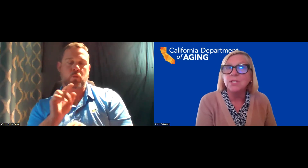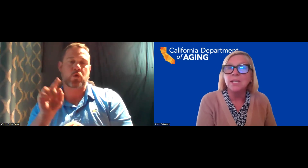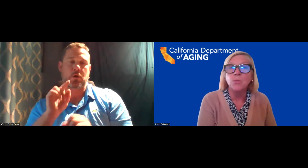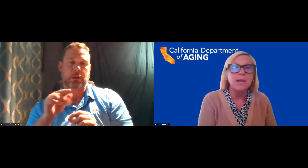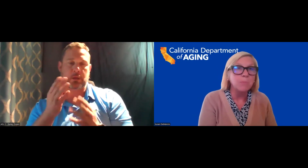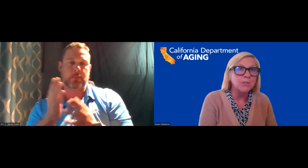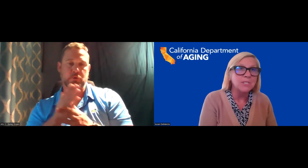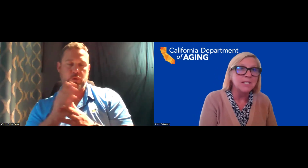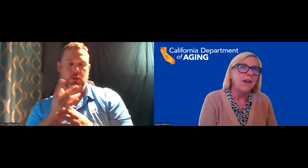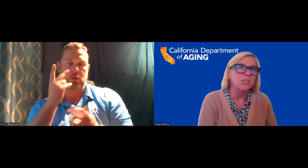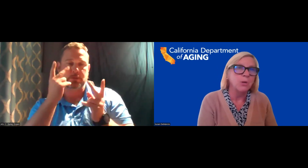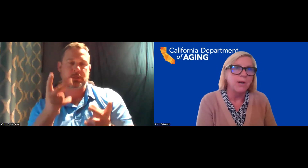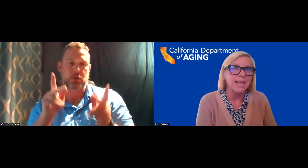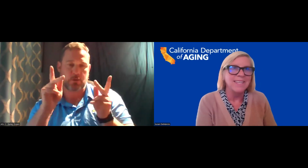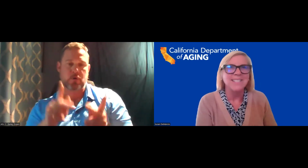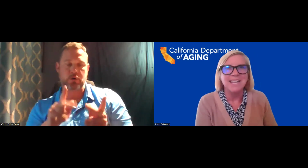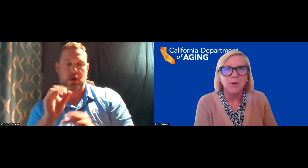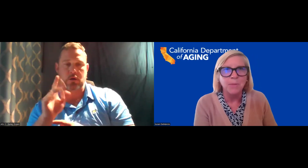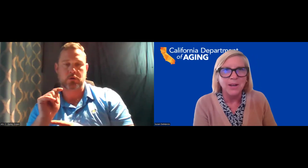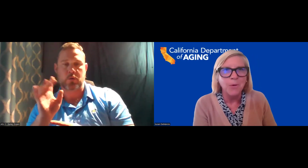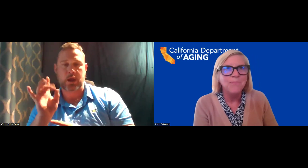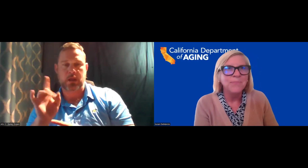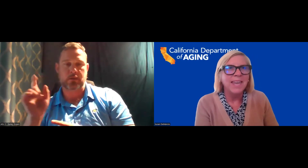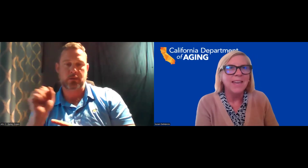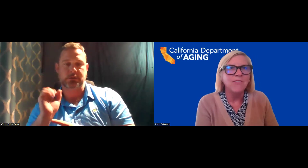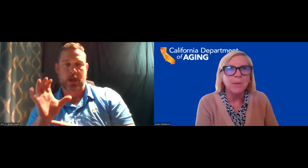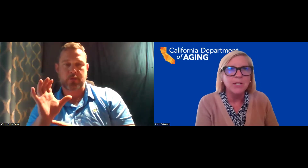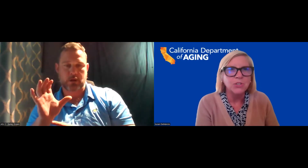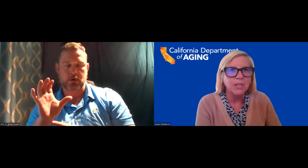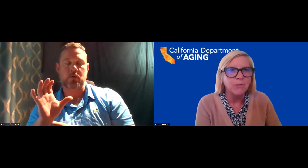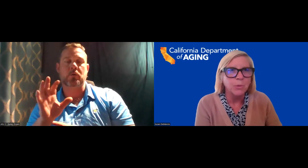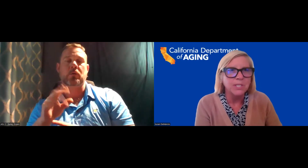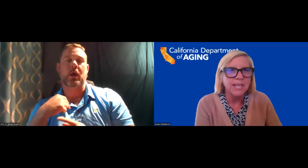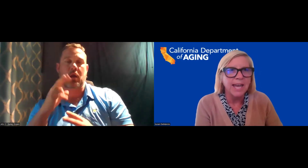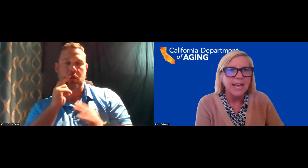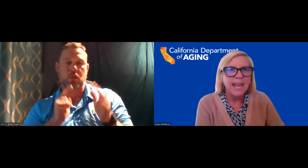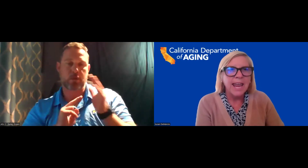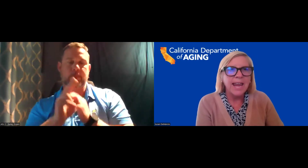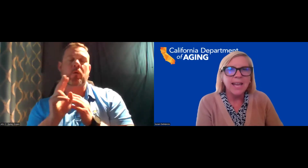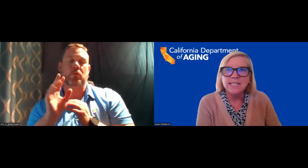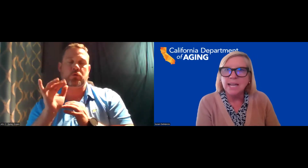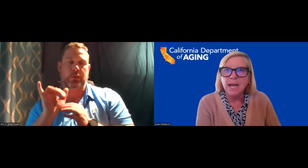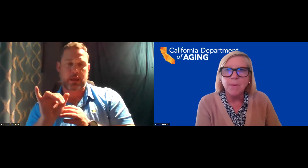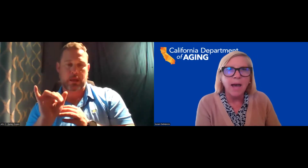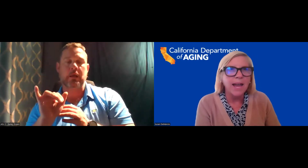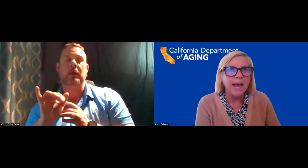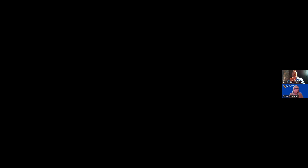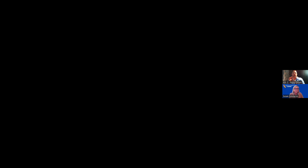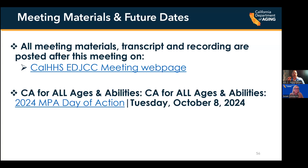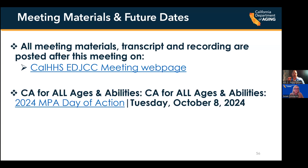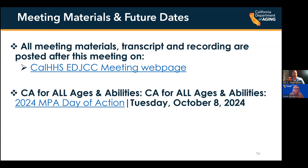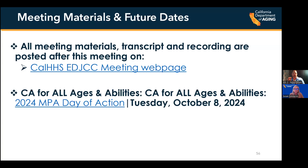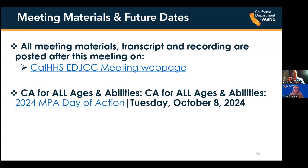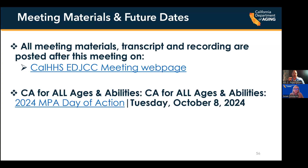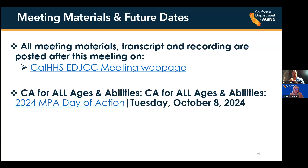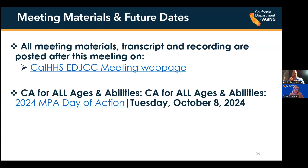We will see you in person October 8th in Sacramento, and very much looking forward to that. And I took